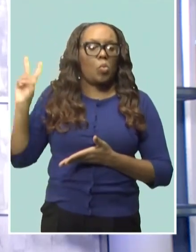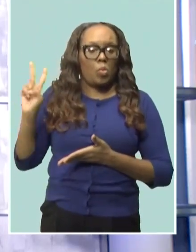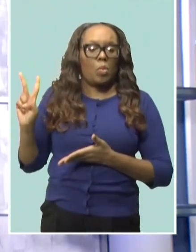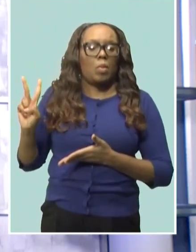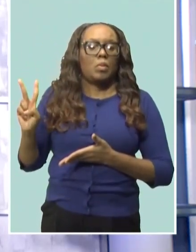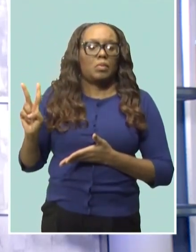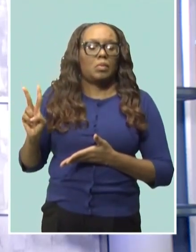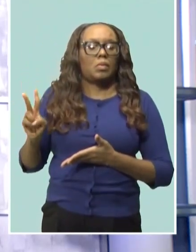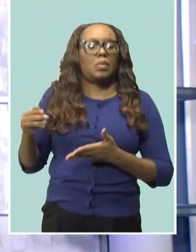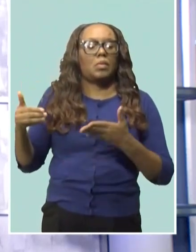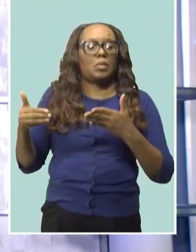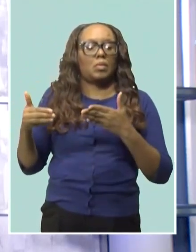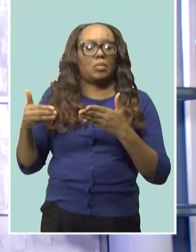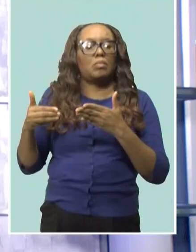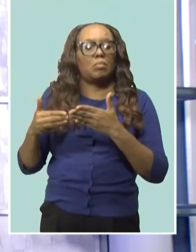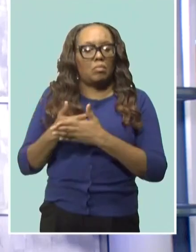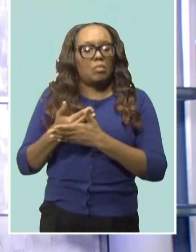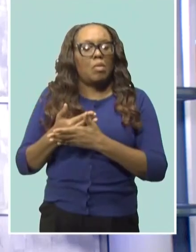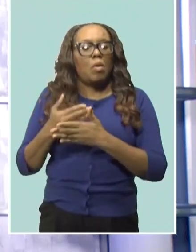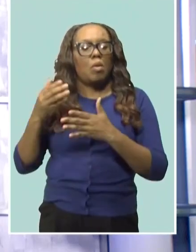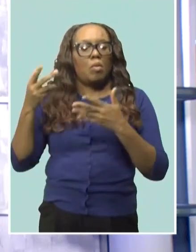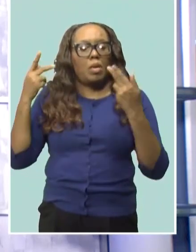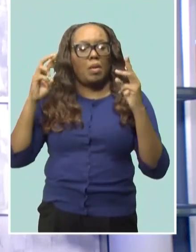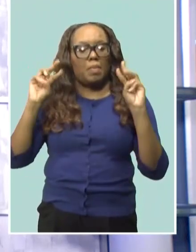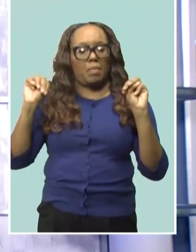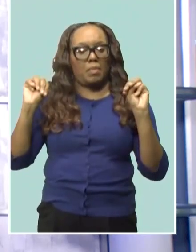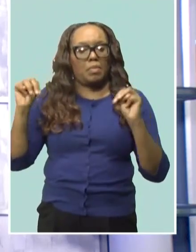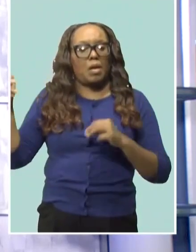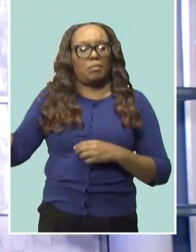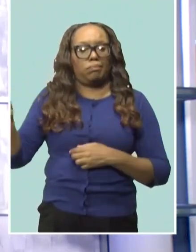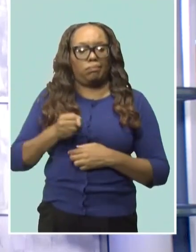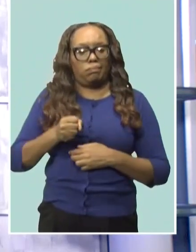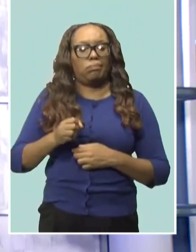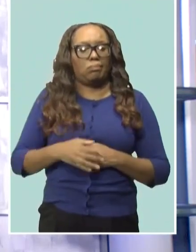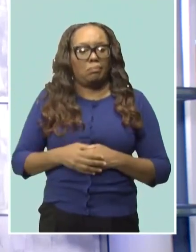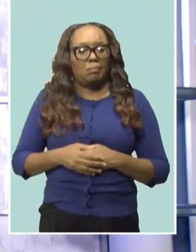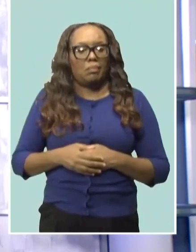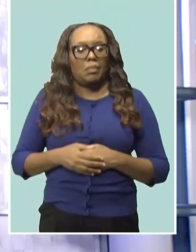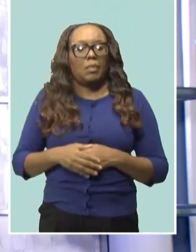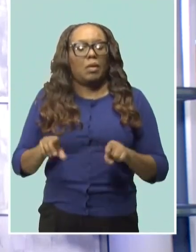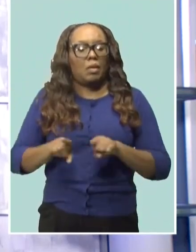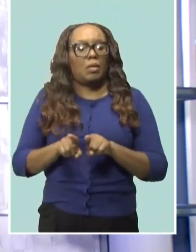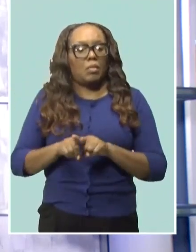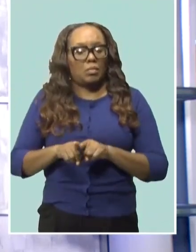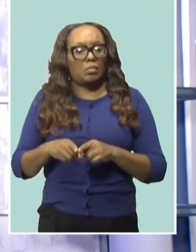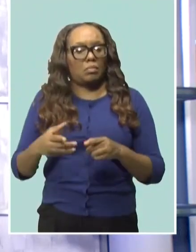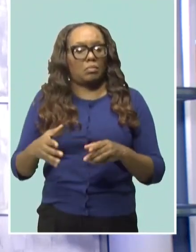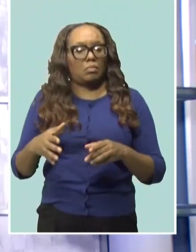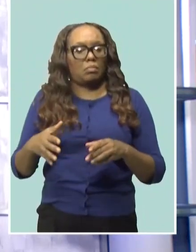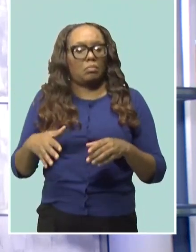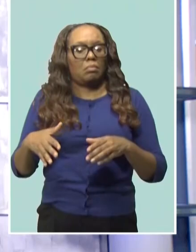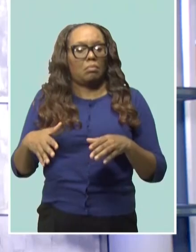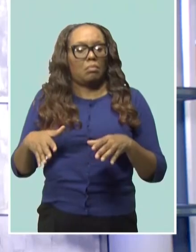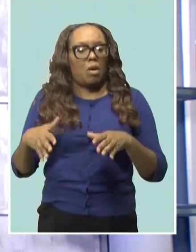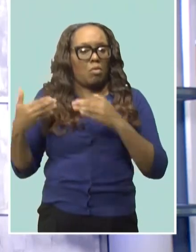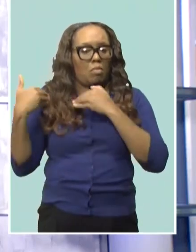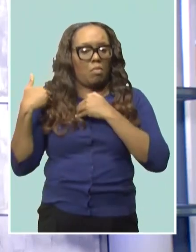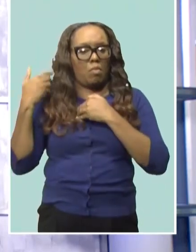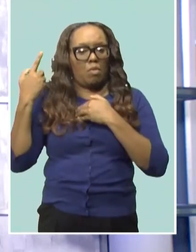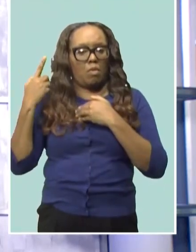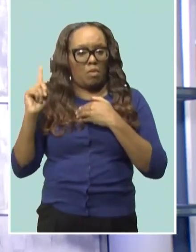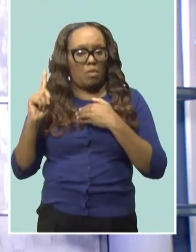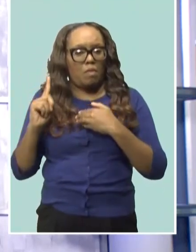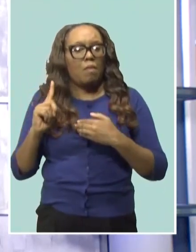Government Council appointed Gary Conille as interim Prime Minister. He'll also take on the role of Interior Minister.